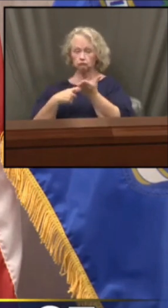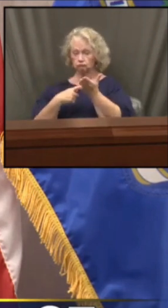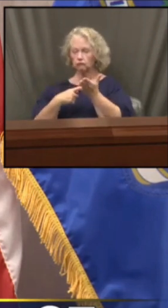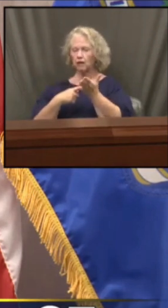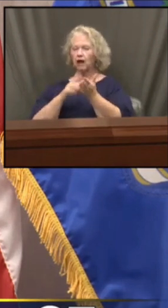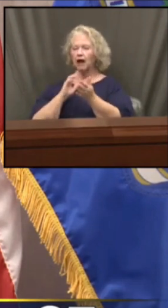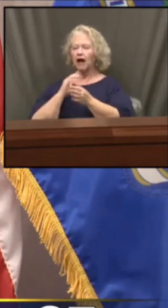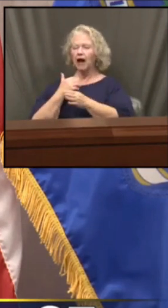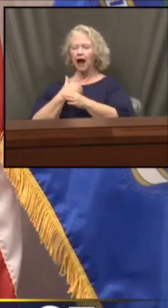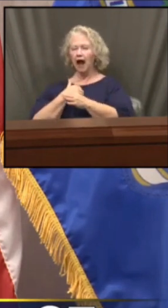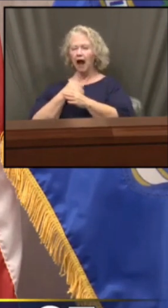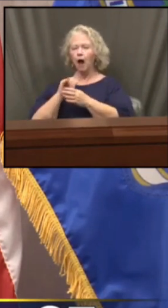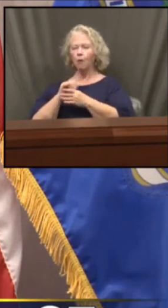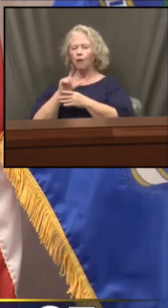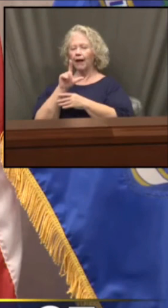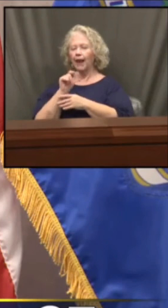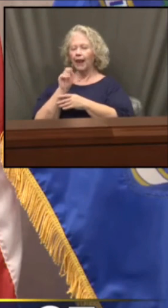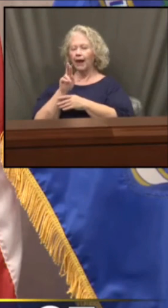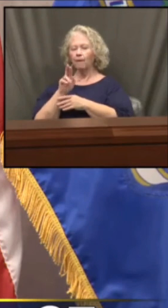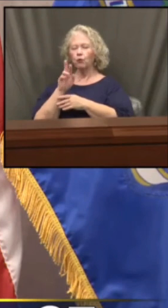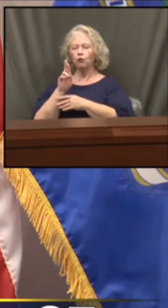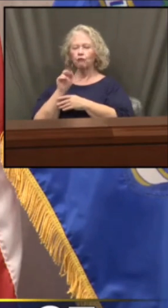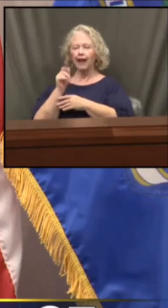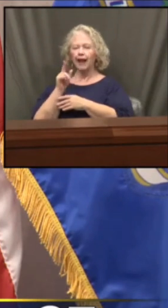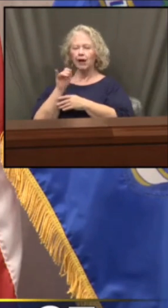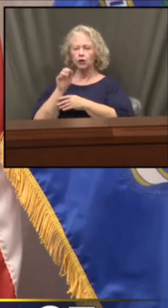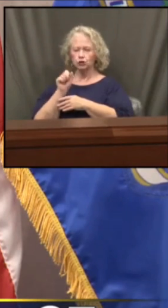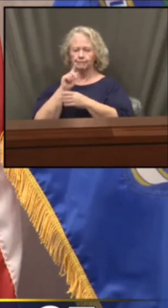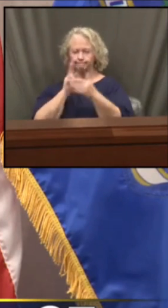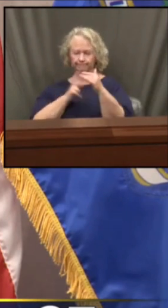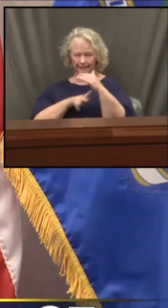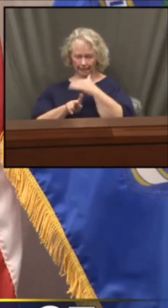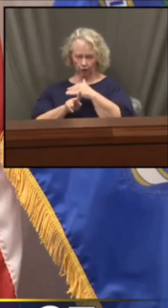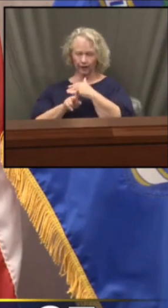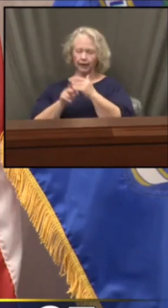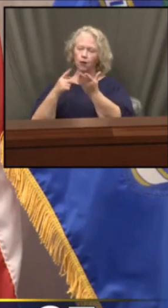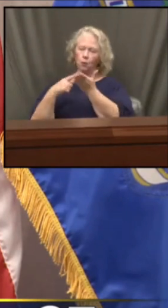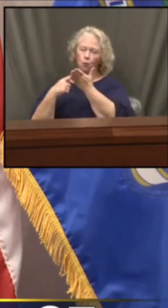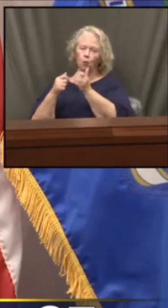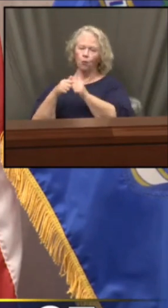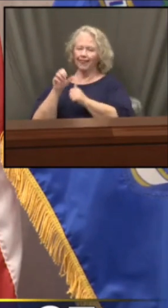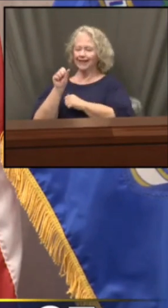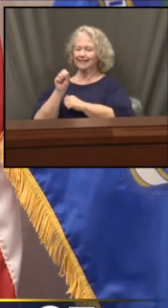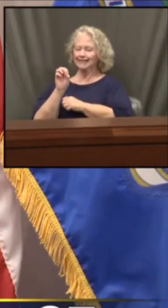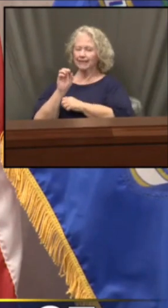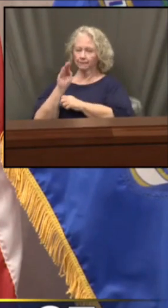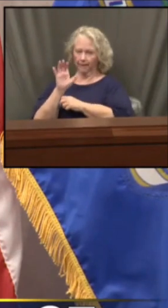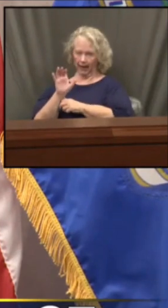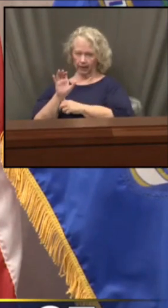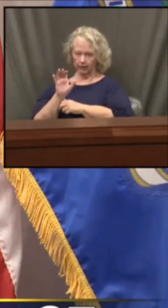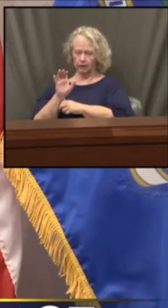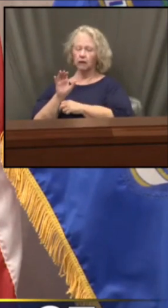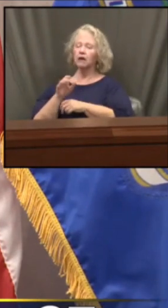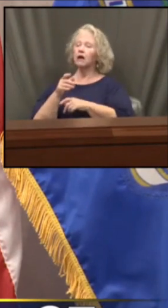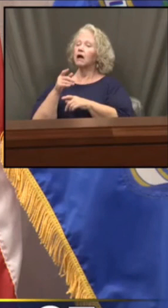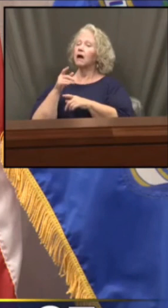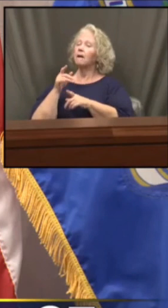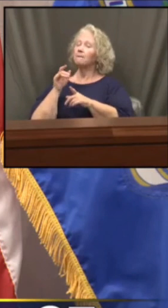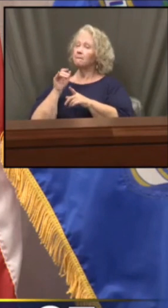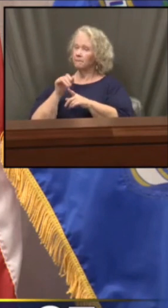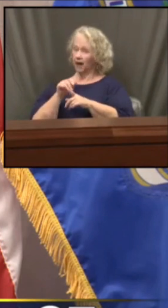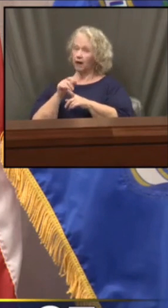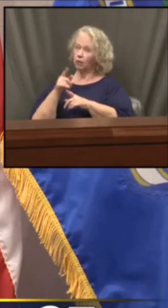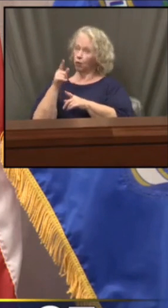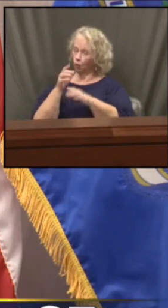of Labor Relations with the Chief Negotiator of CBAC. But we are fully, and it's been shown by the courts, that the executive